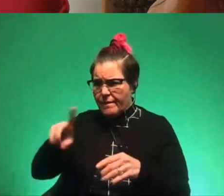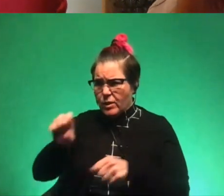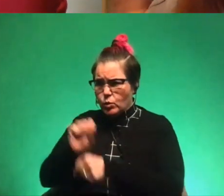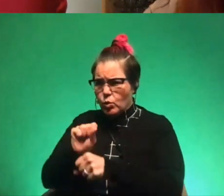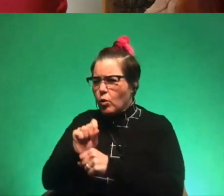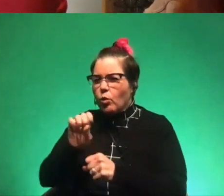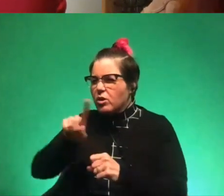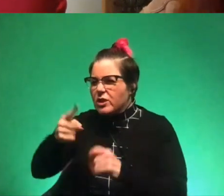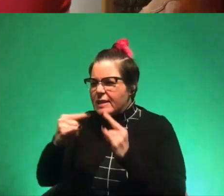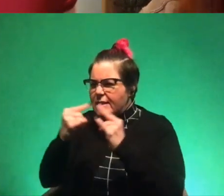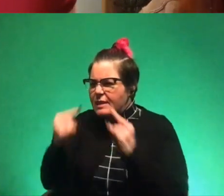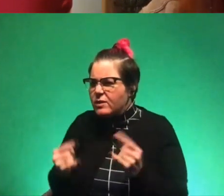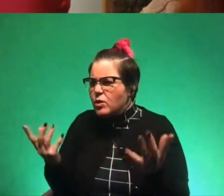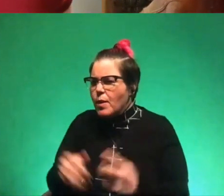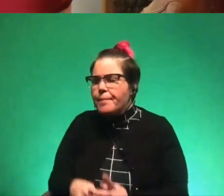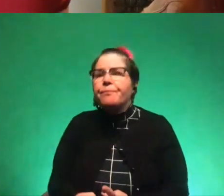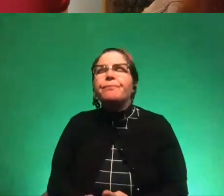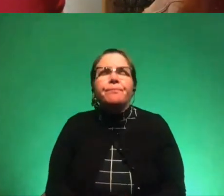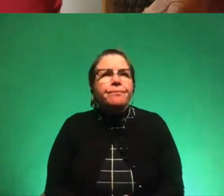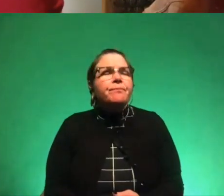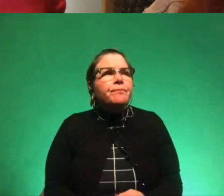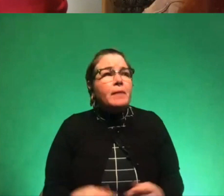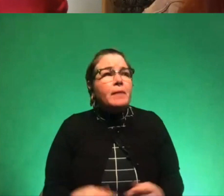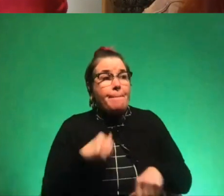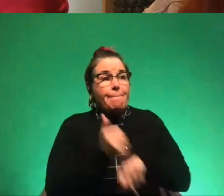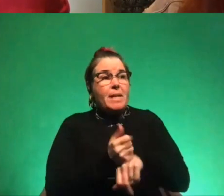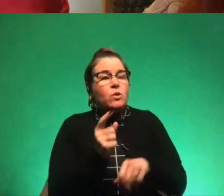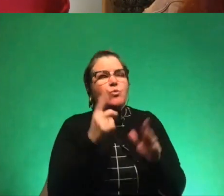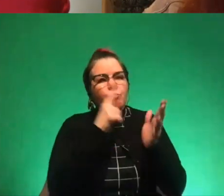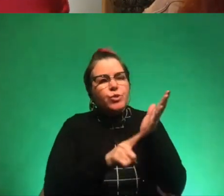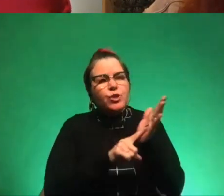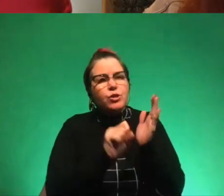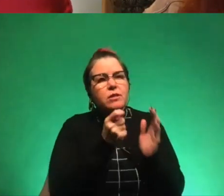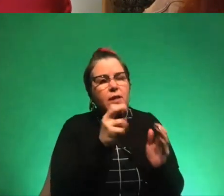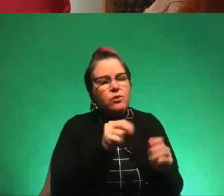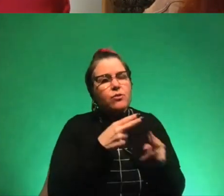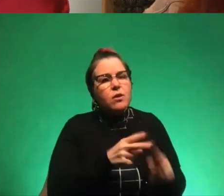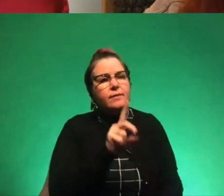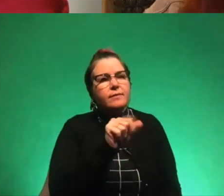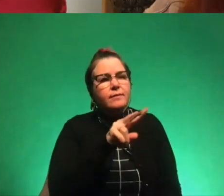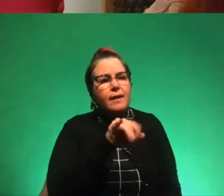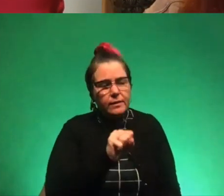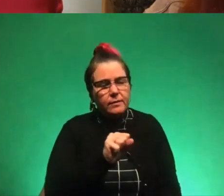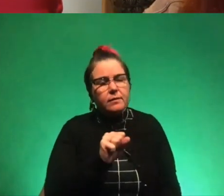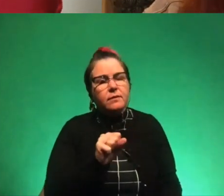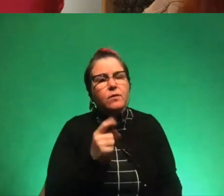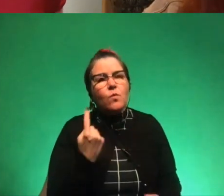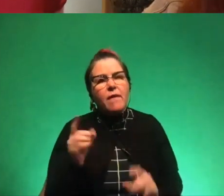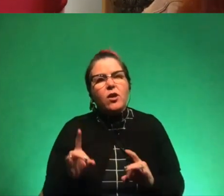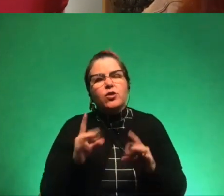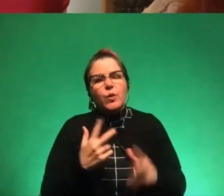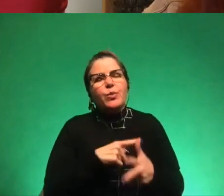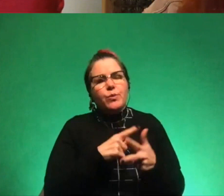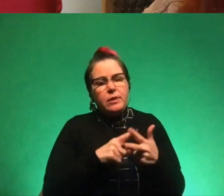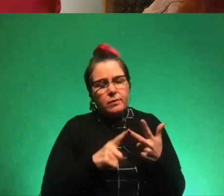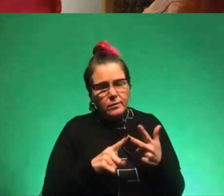Like, what are we working with? Yeah. So I'm based at a research station called Davis, which is one of Australia's three research stations